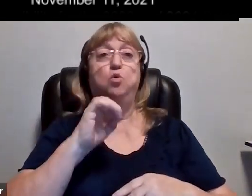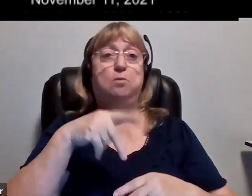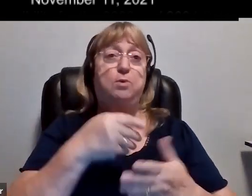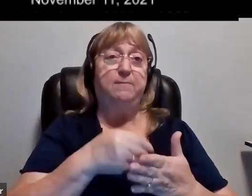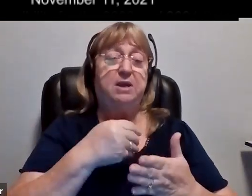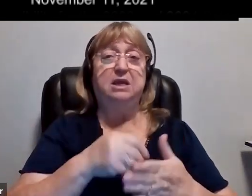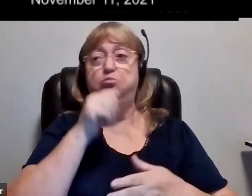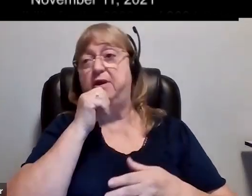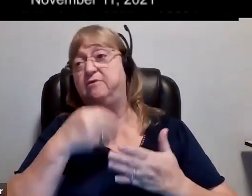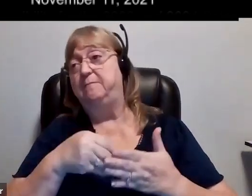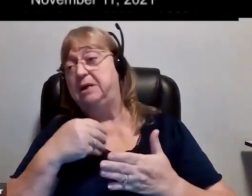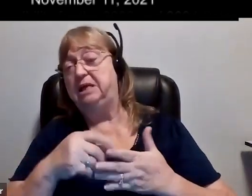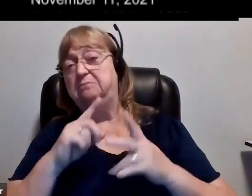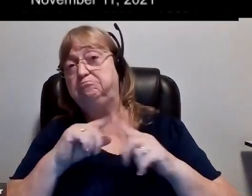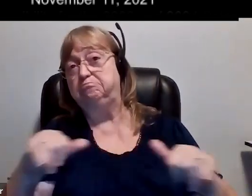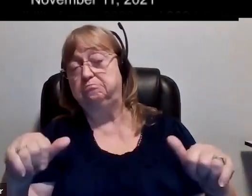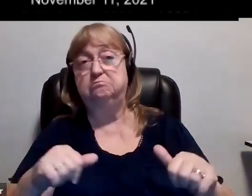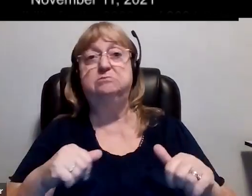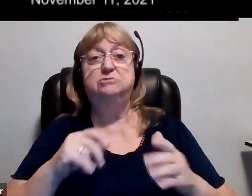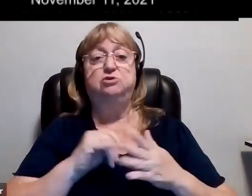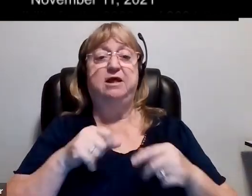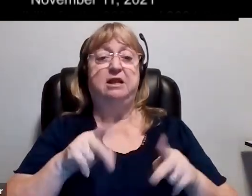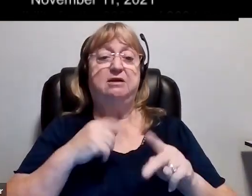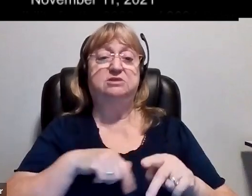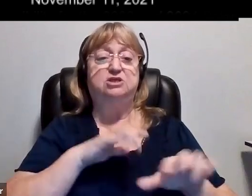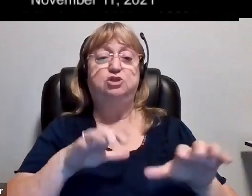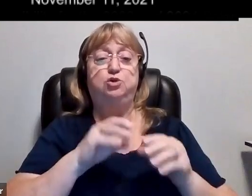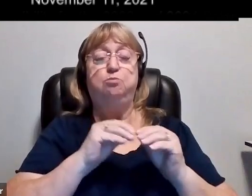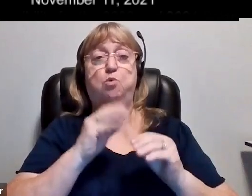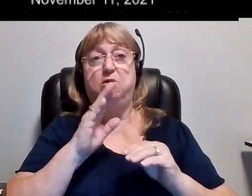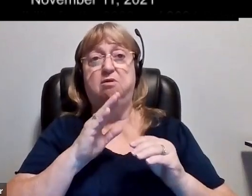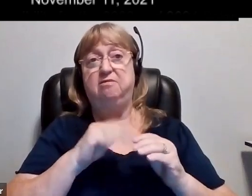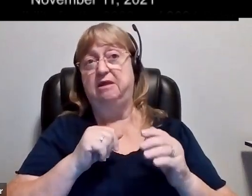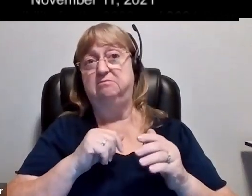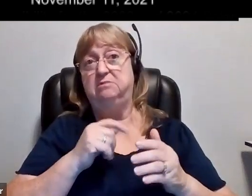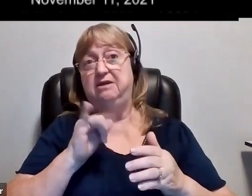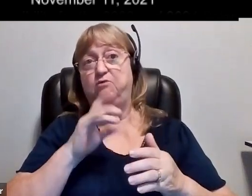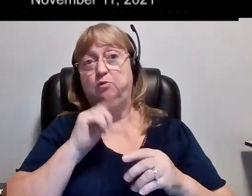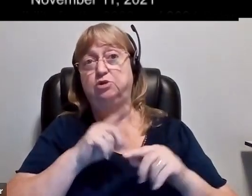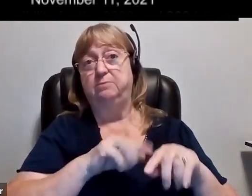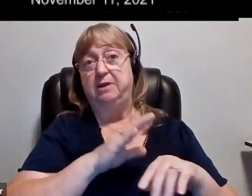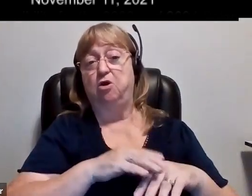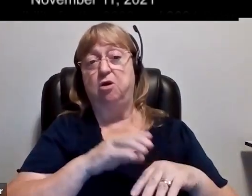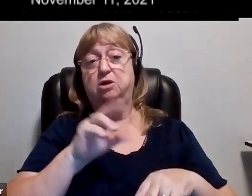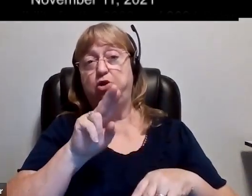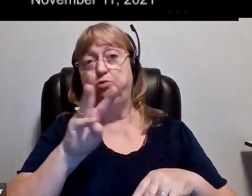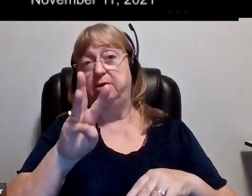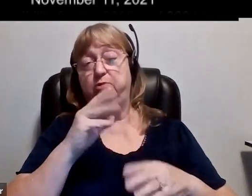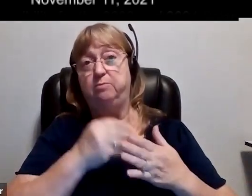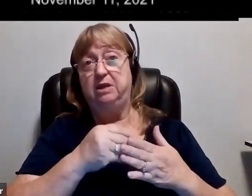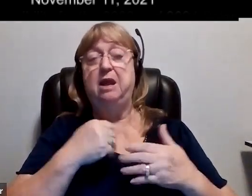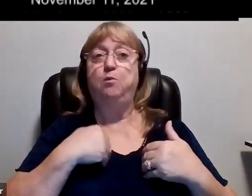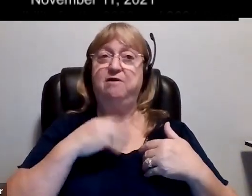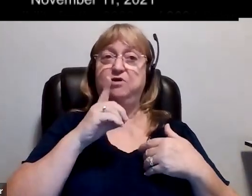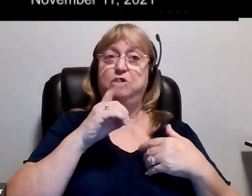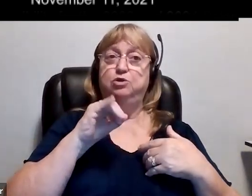it. And so that allows us to do a lot more than we could do if we were just relying on UW funds. We even have a Do It Center in Japan at